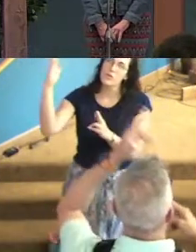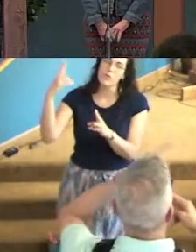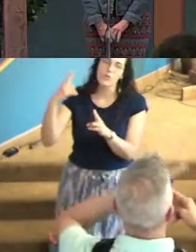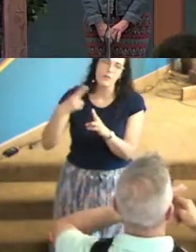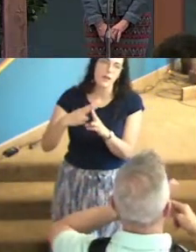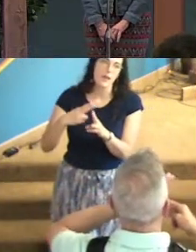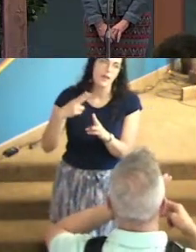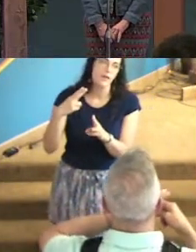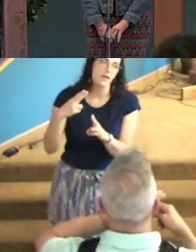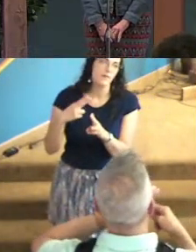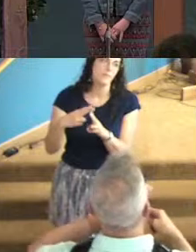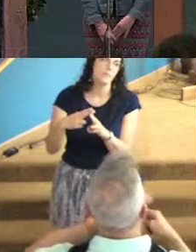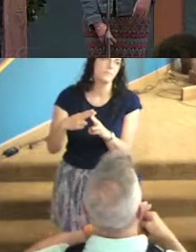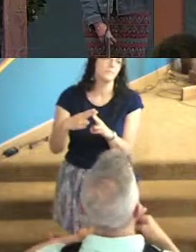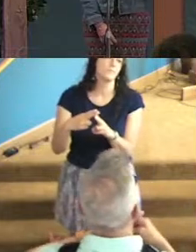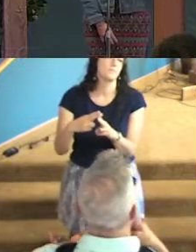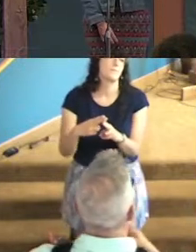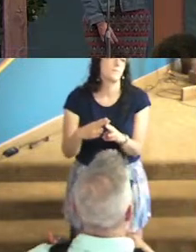glorify your